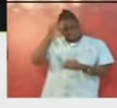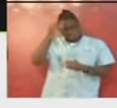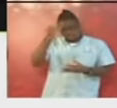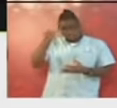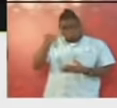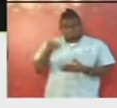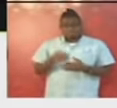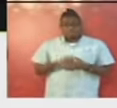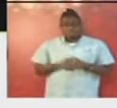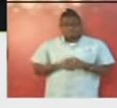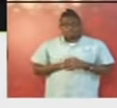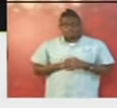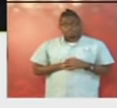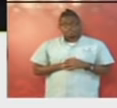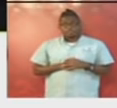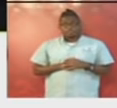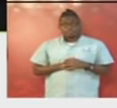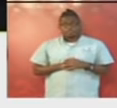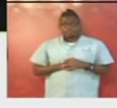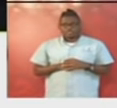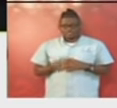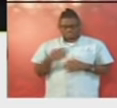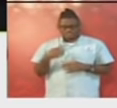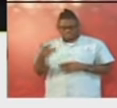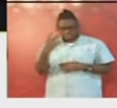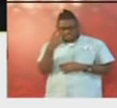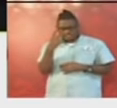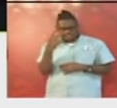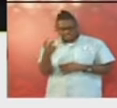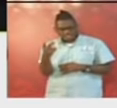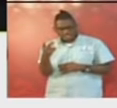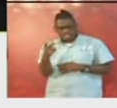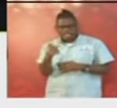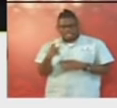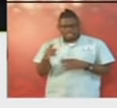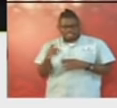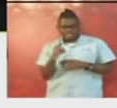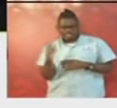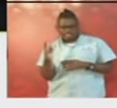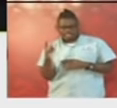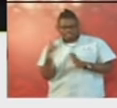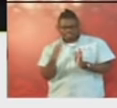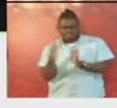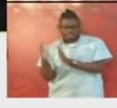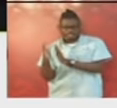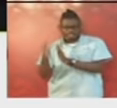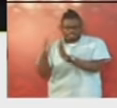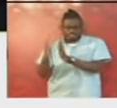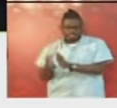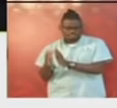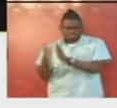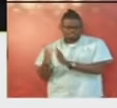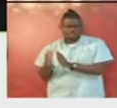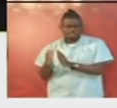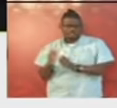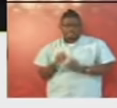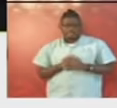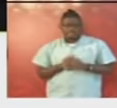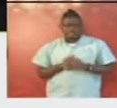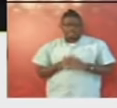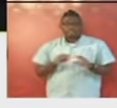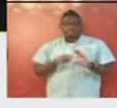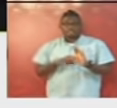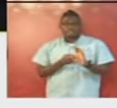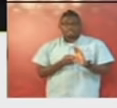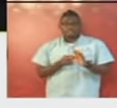seen in this slide, and you can see that on the left-hand side, as I said before, it shows the mental health index starting at minus